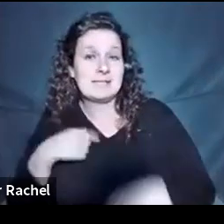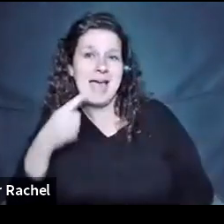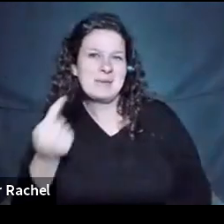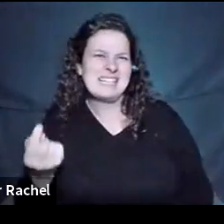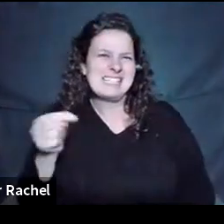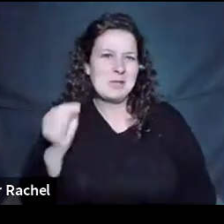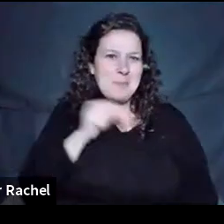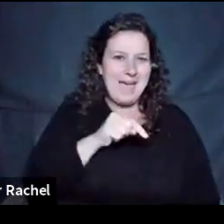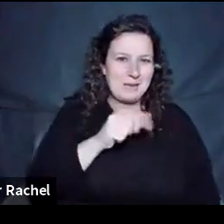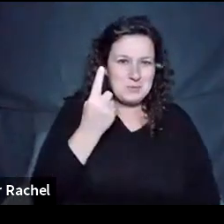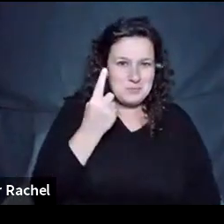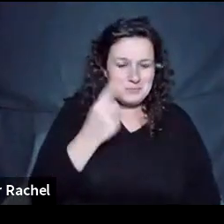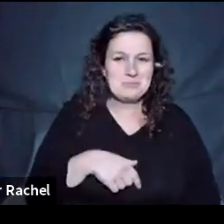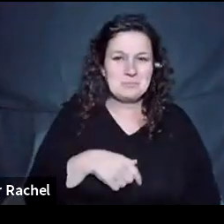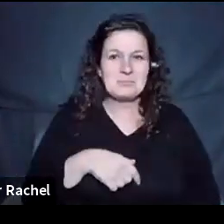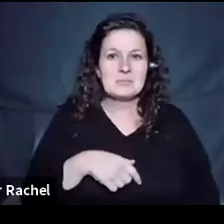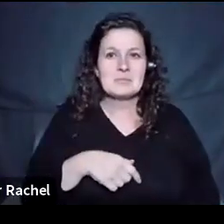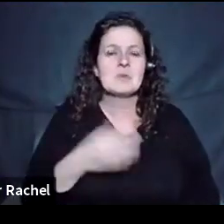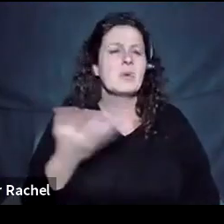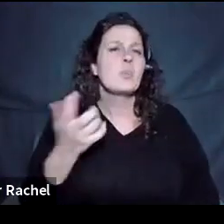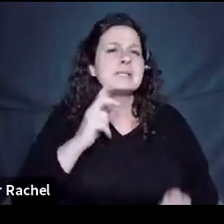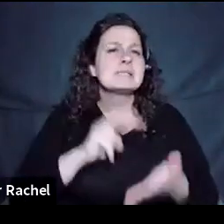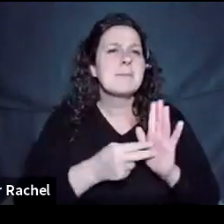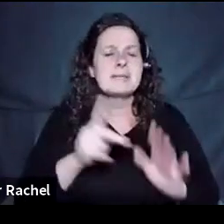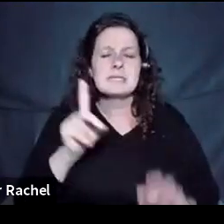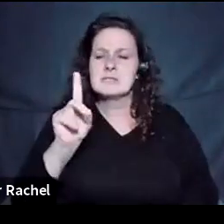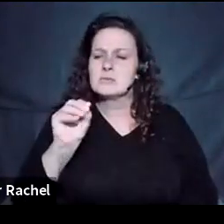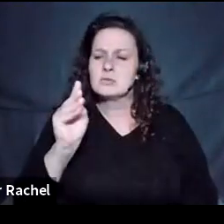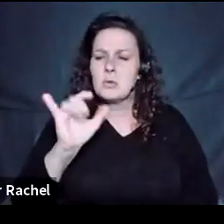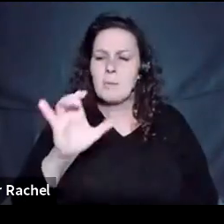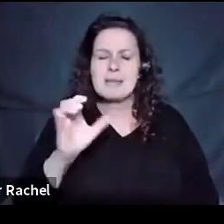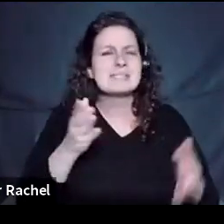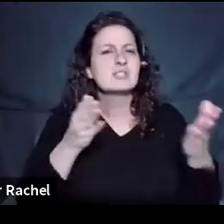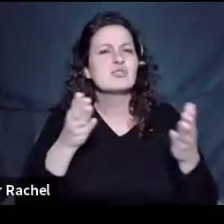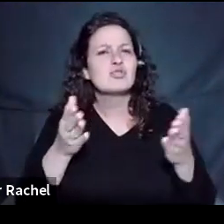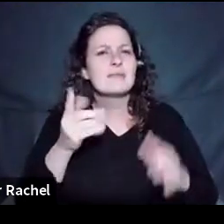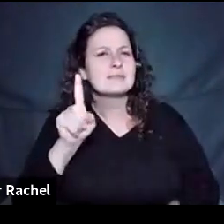step again and ask you what domestic service is to you.